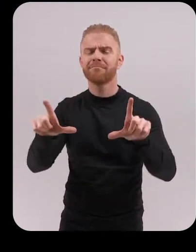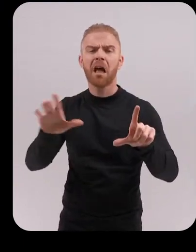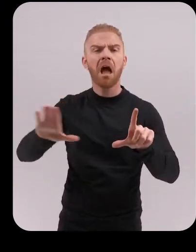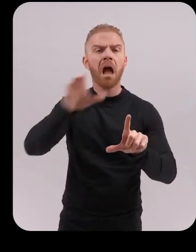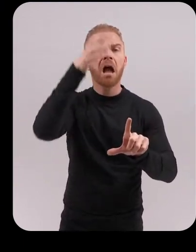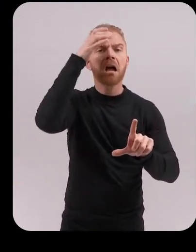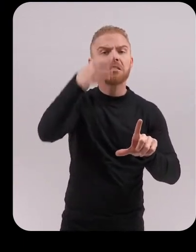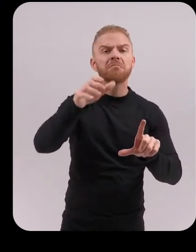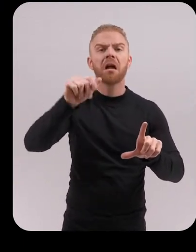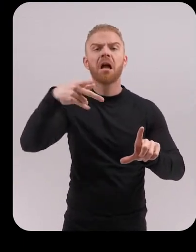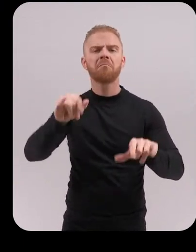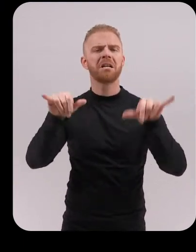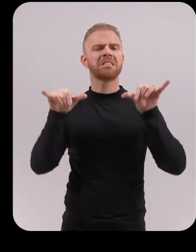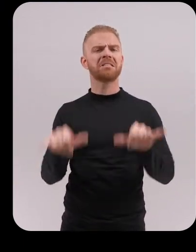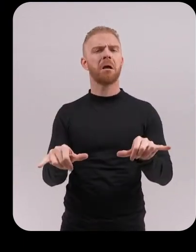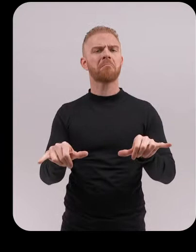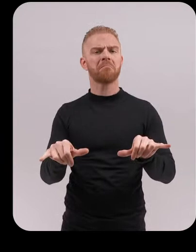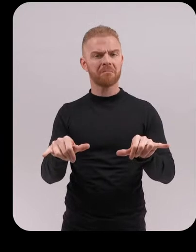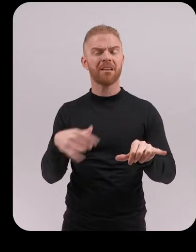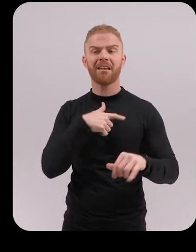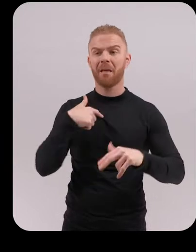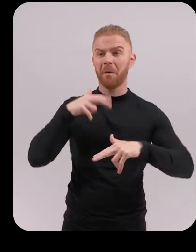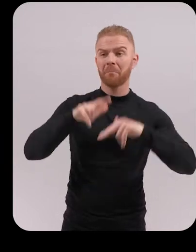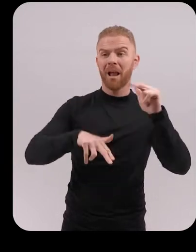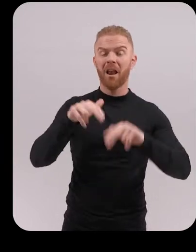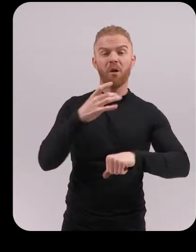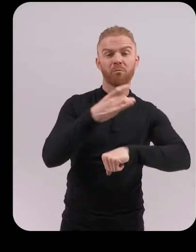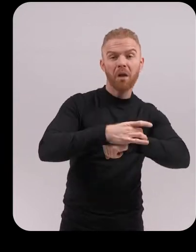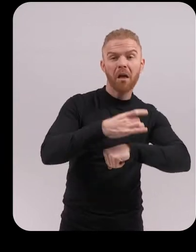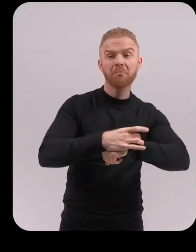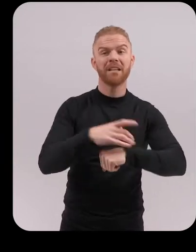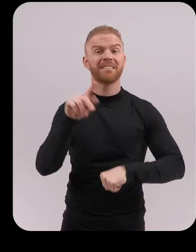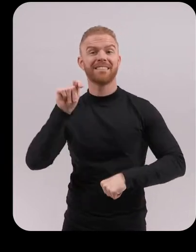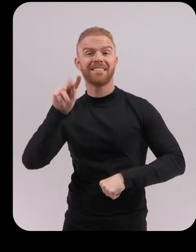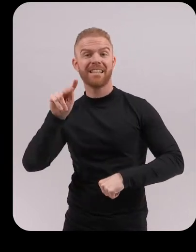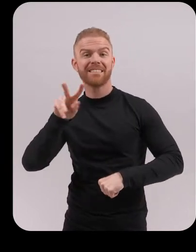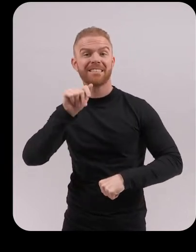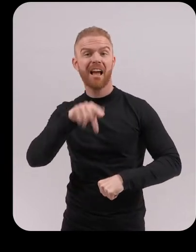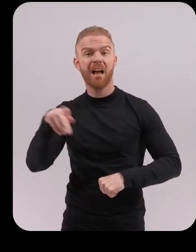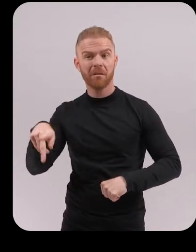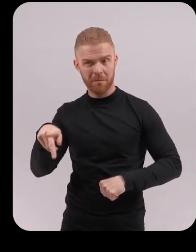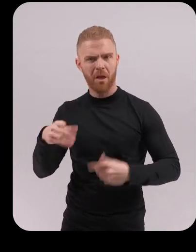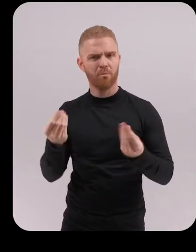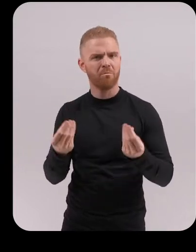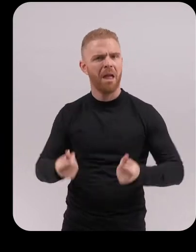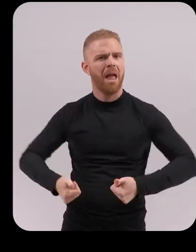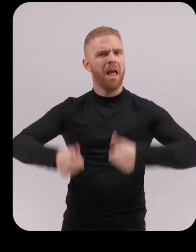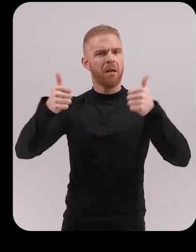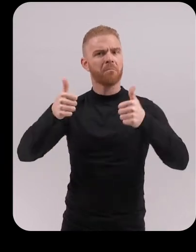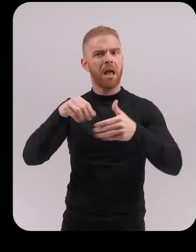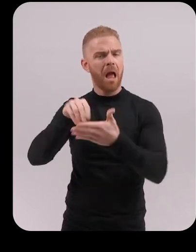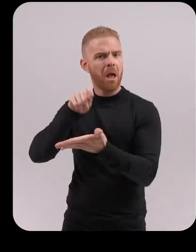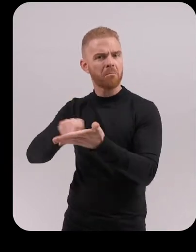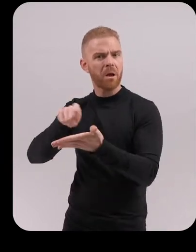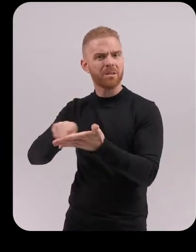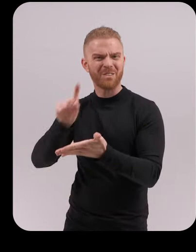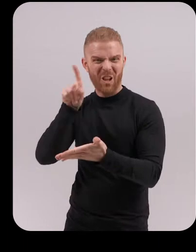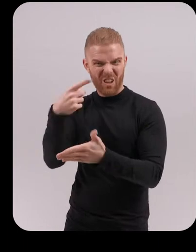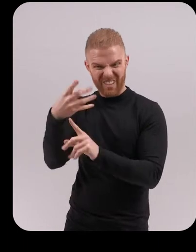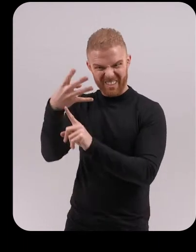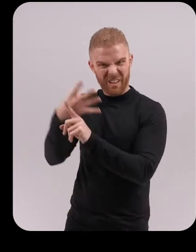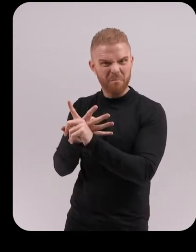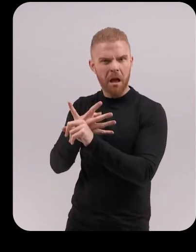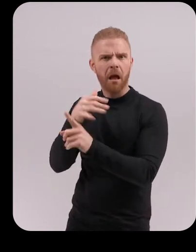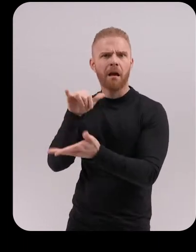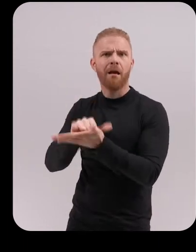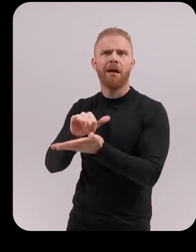same. We built our wearers and TV apps from the ground up in Compose in just 4 months, which would have been unimaginable with the old view